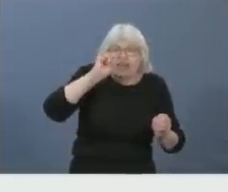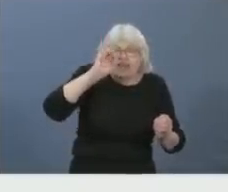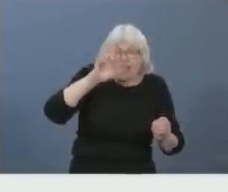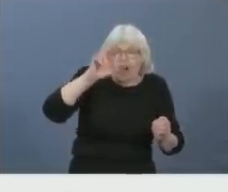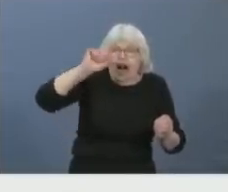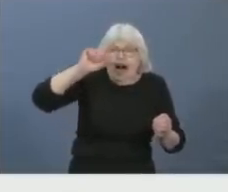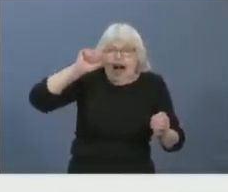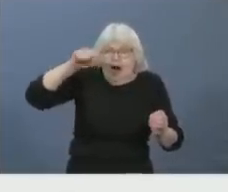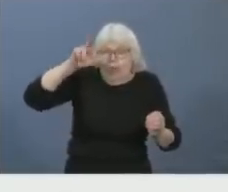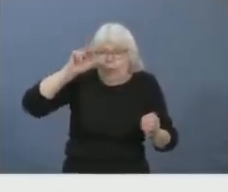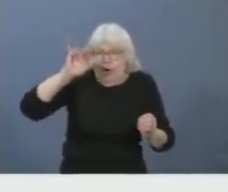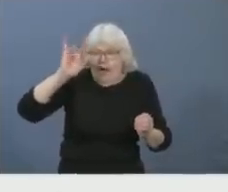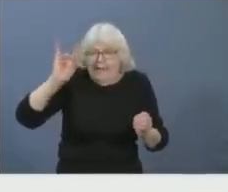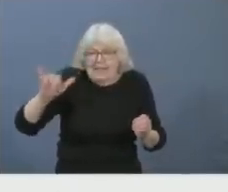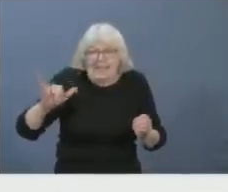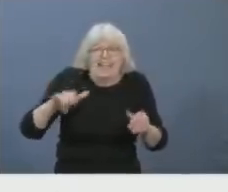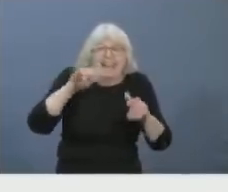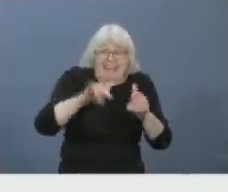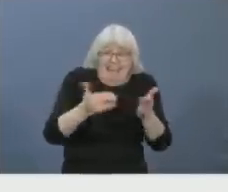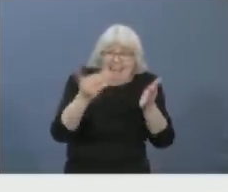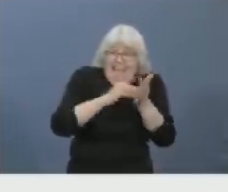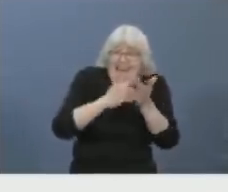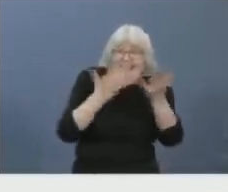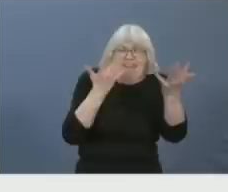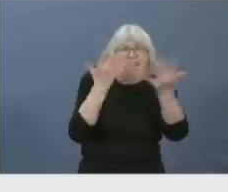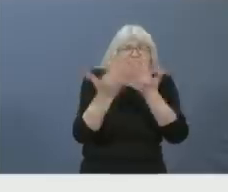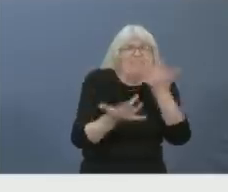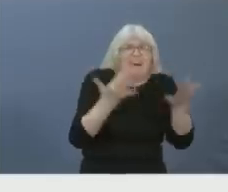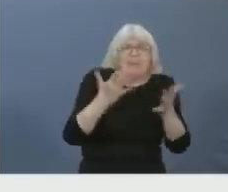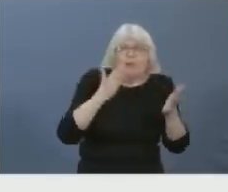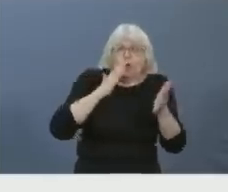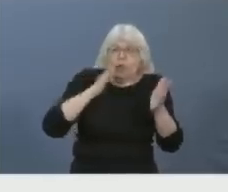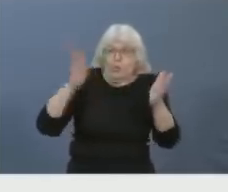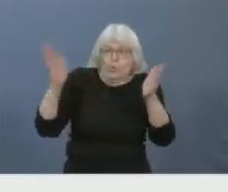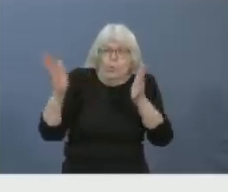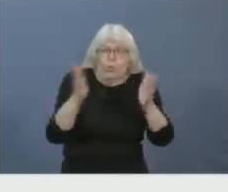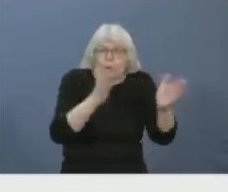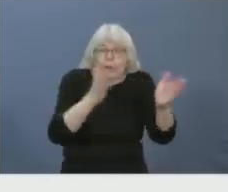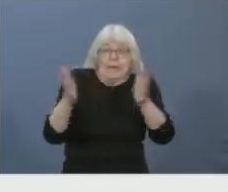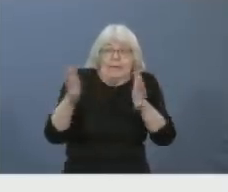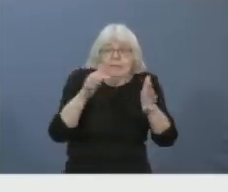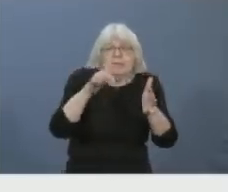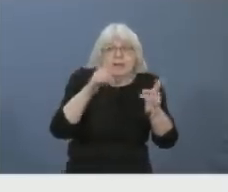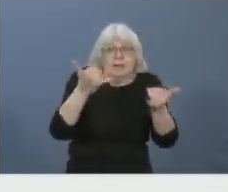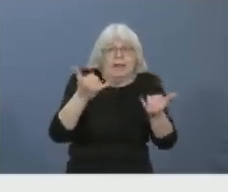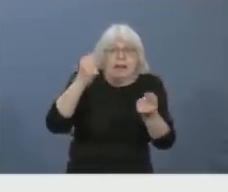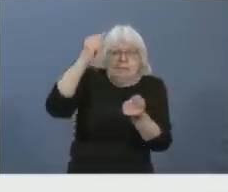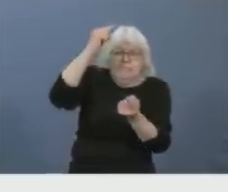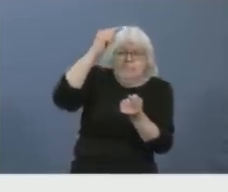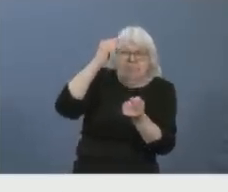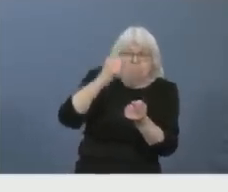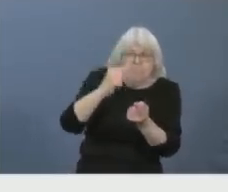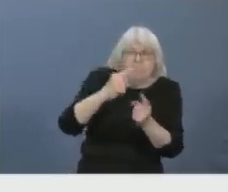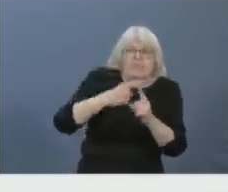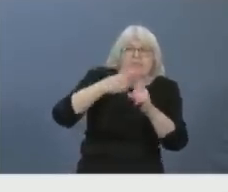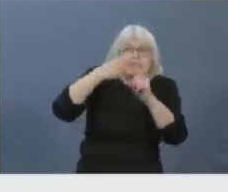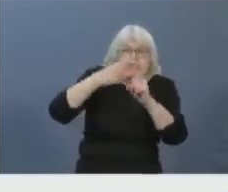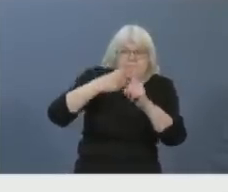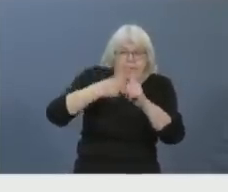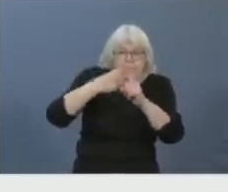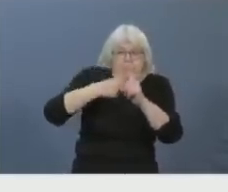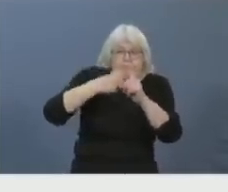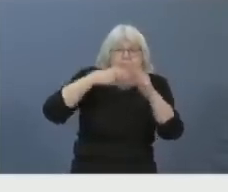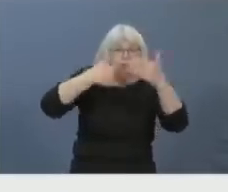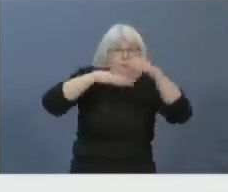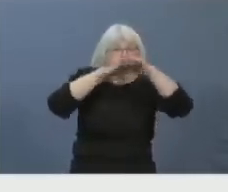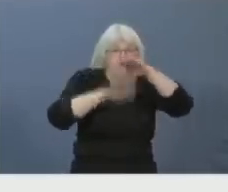should subside a little bit more tonight. Temperatures will still get down below 10 degrees, but then they will increase once again tomorrow.